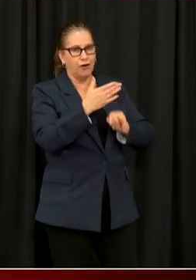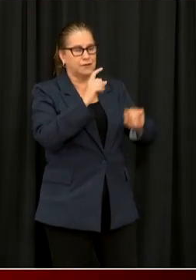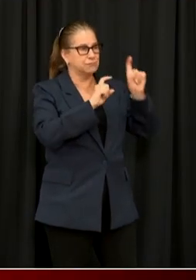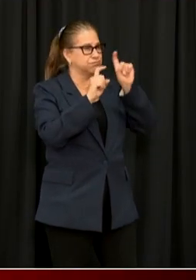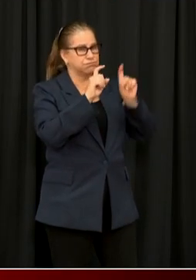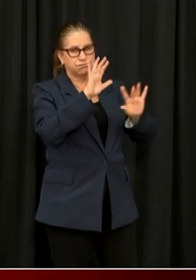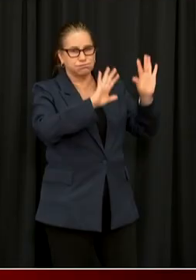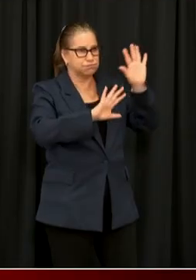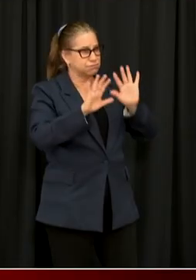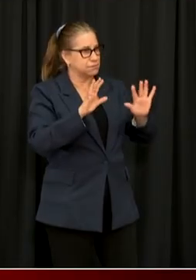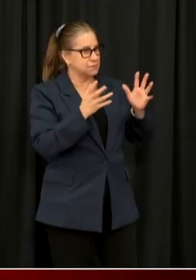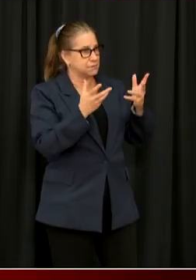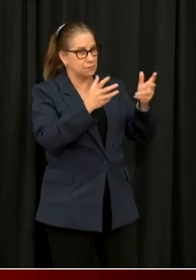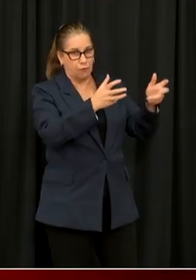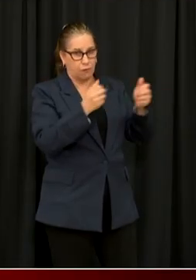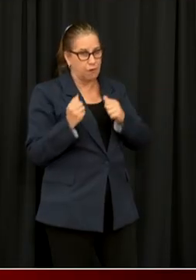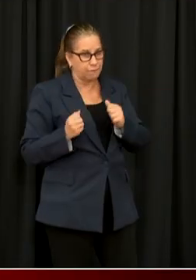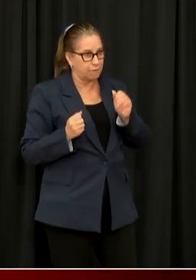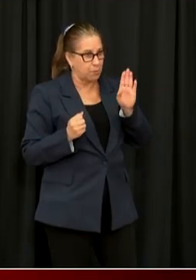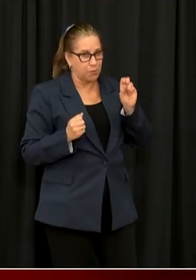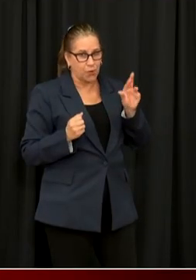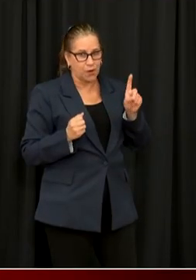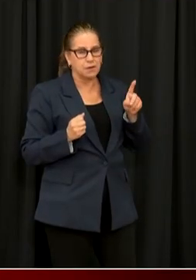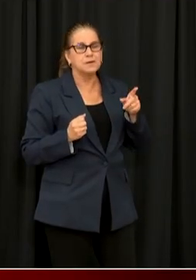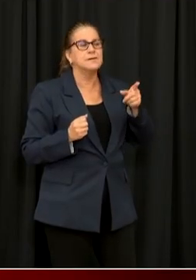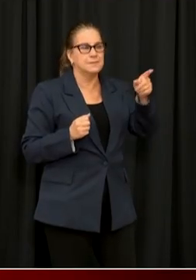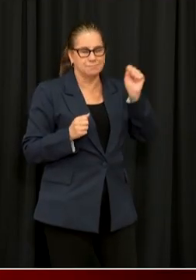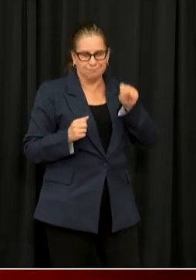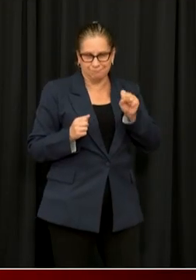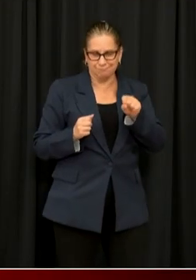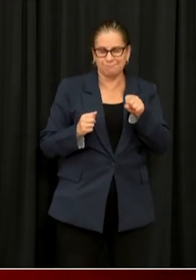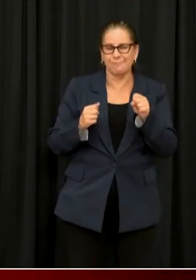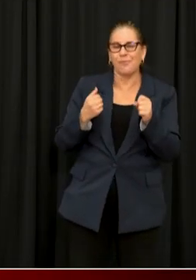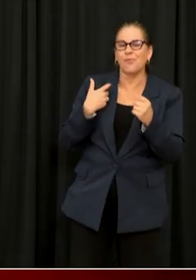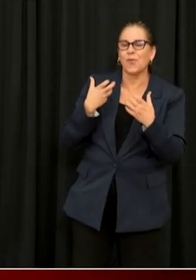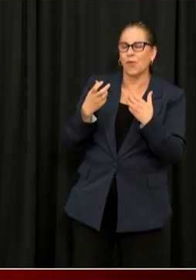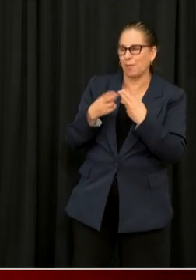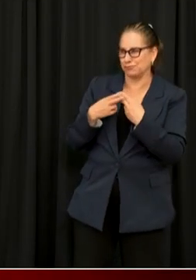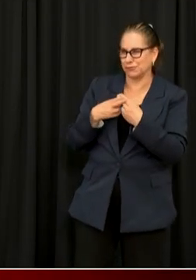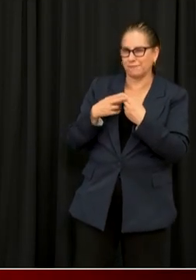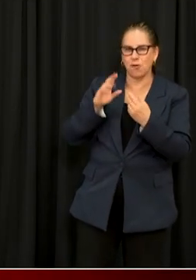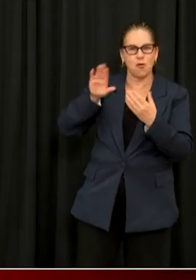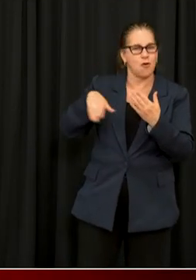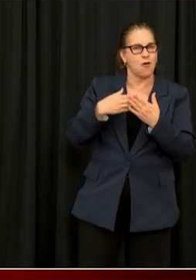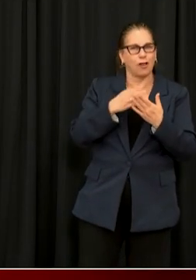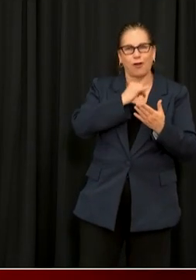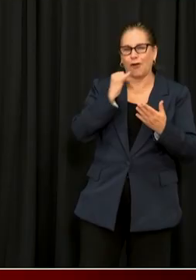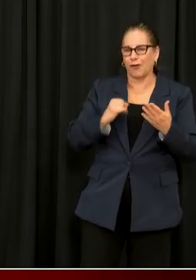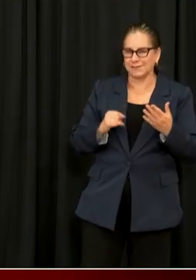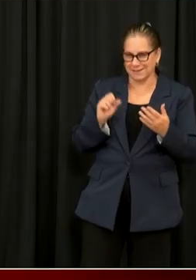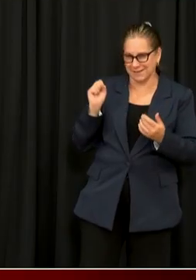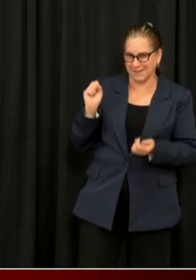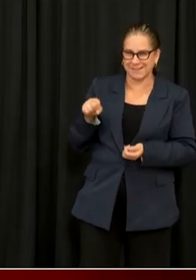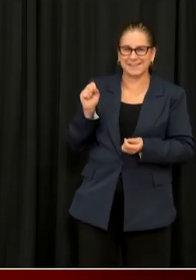over. So we are attempting to preserve as much of that was out there. But took part in that effort? We assisted, yes.